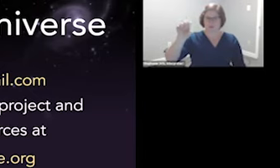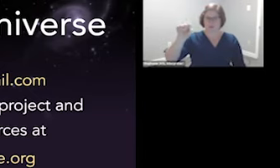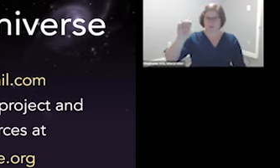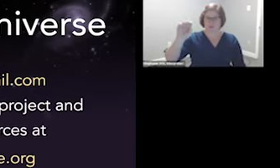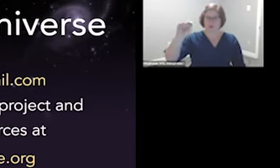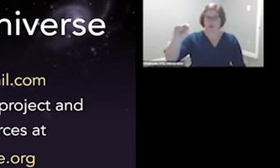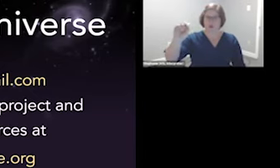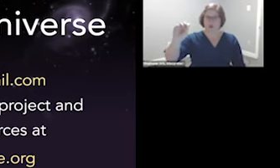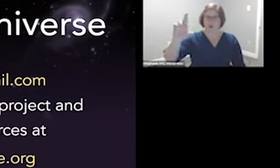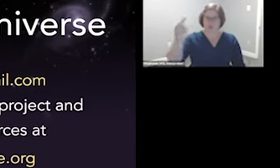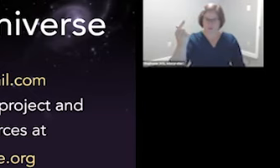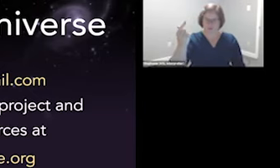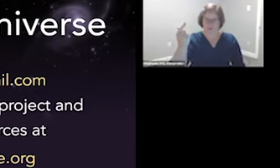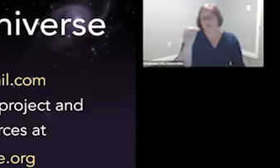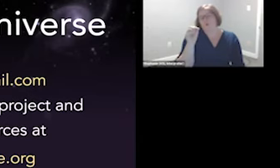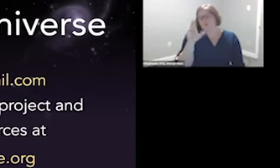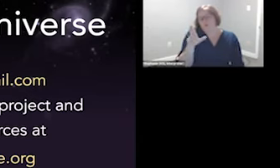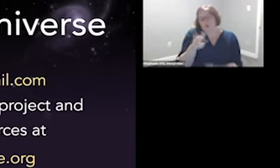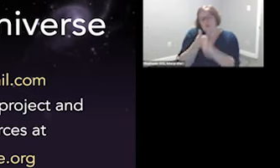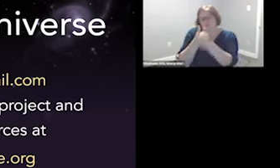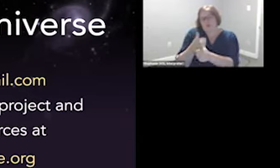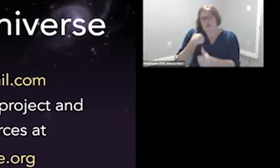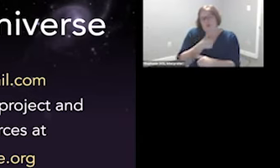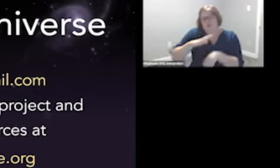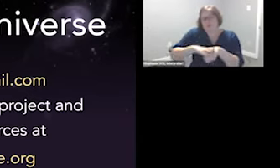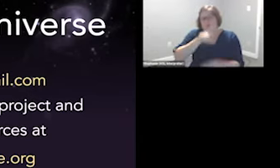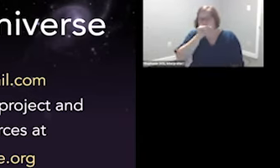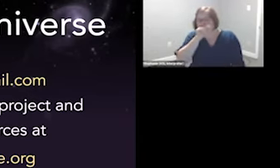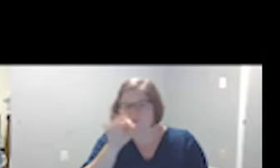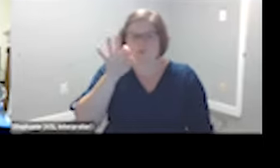Universe. And that's it from me. Thank you so much for listening.